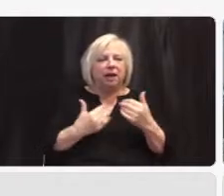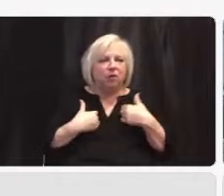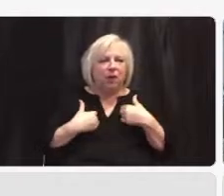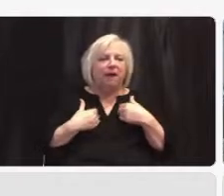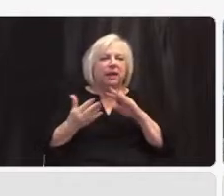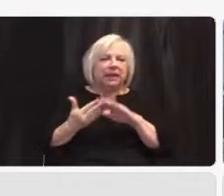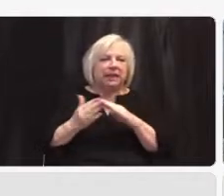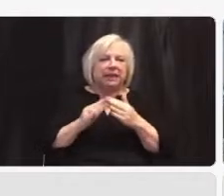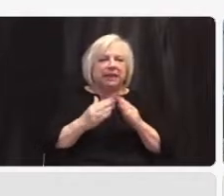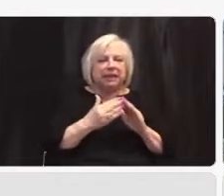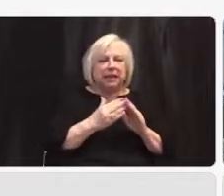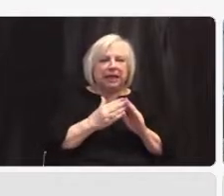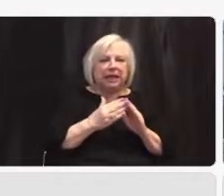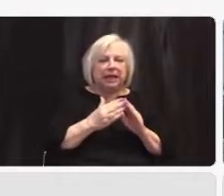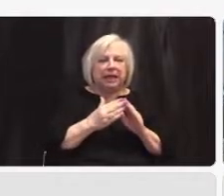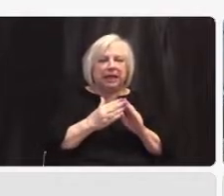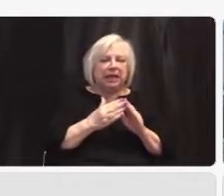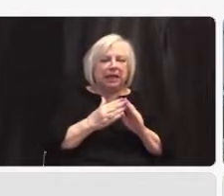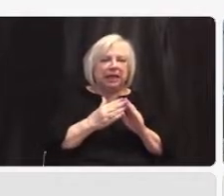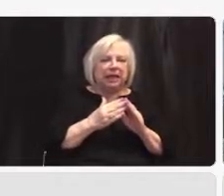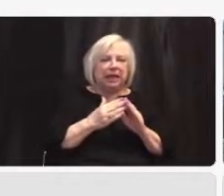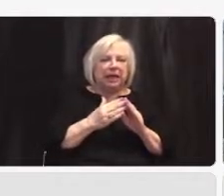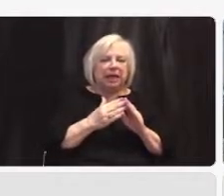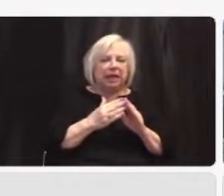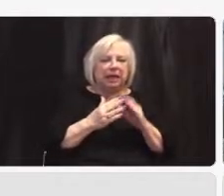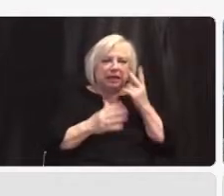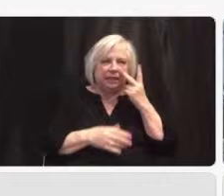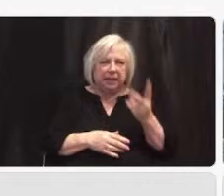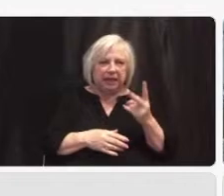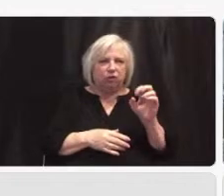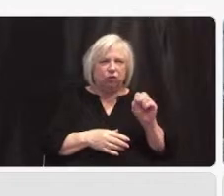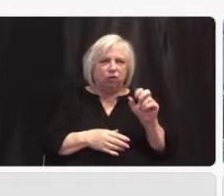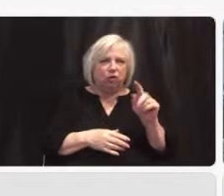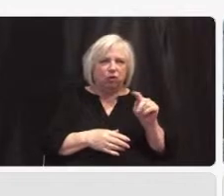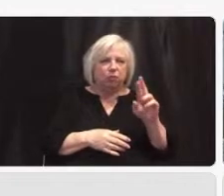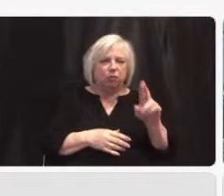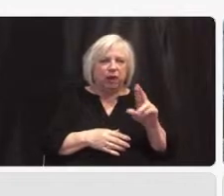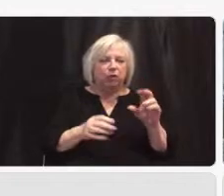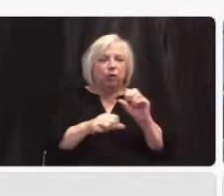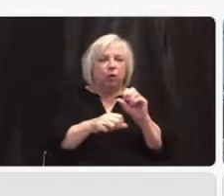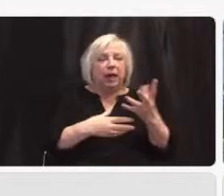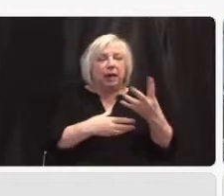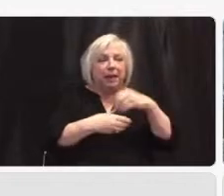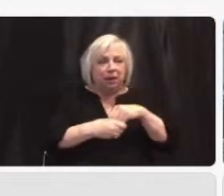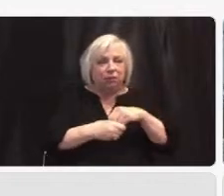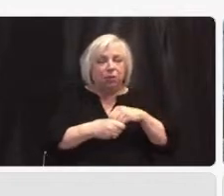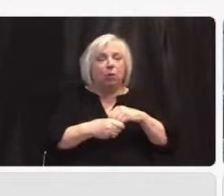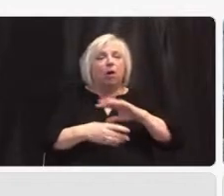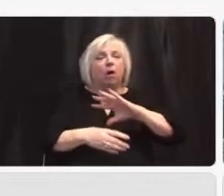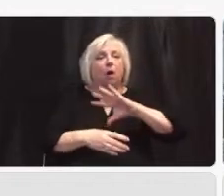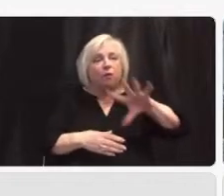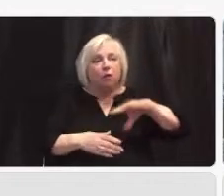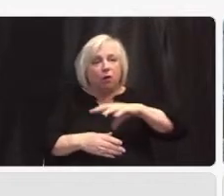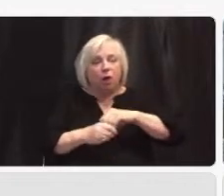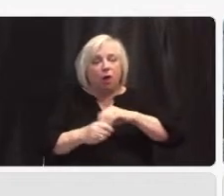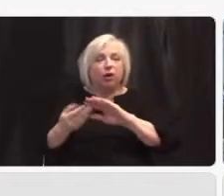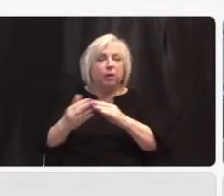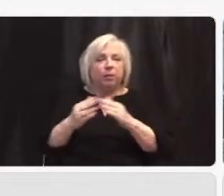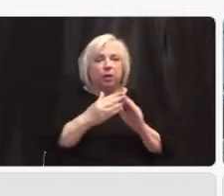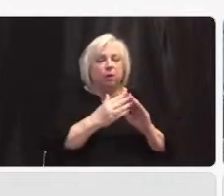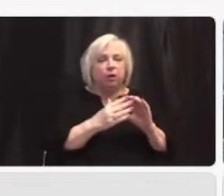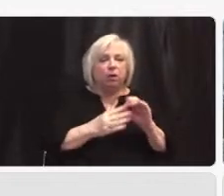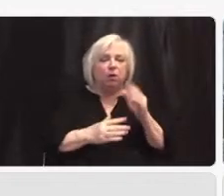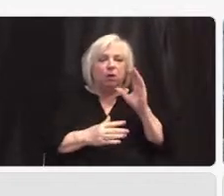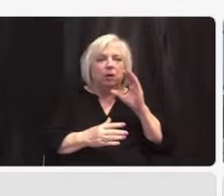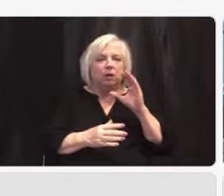city sees short-term rentals working into our overall kind of community, or seeking